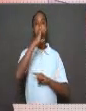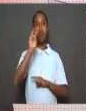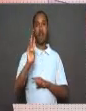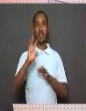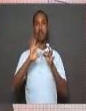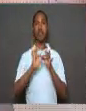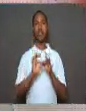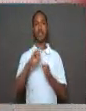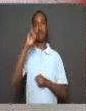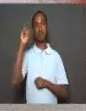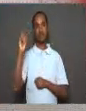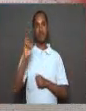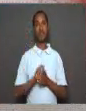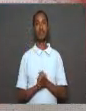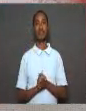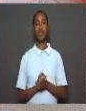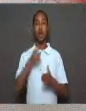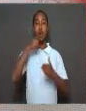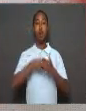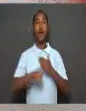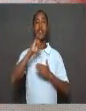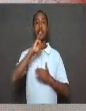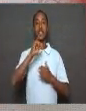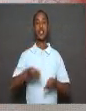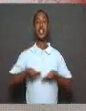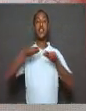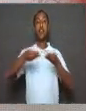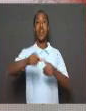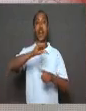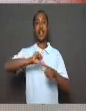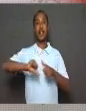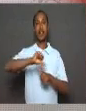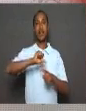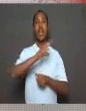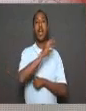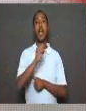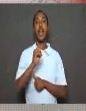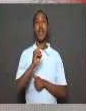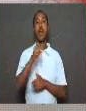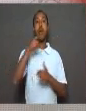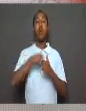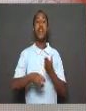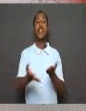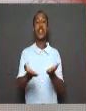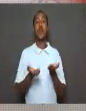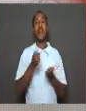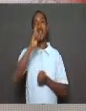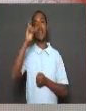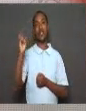bonds? What is a donor atom and what does it require?